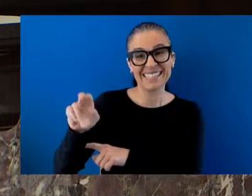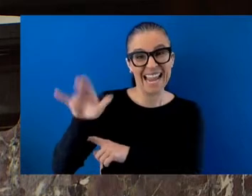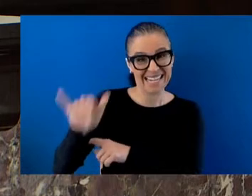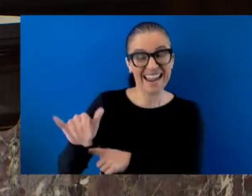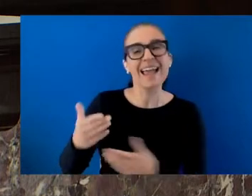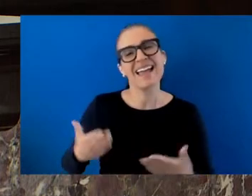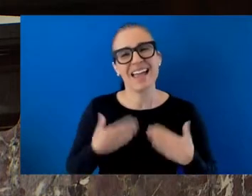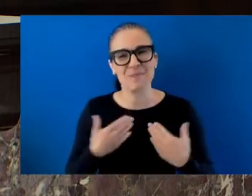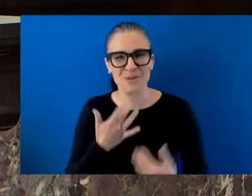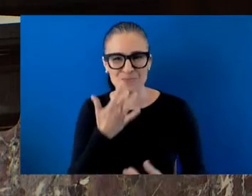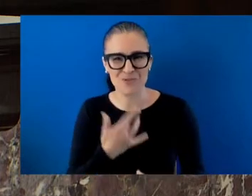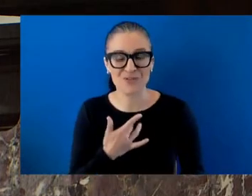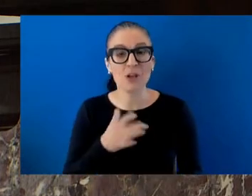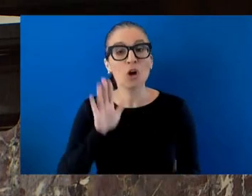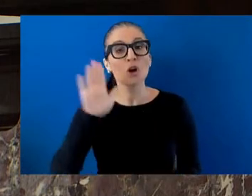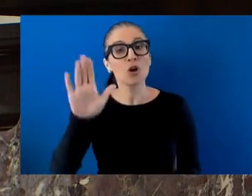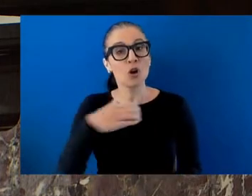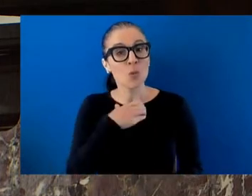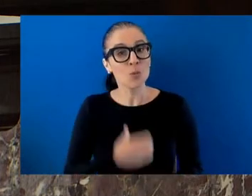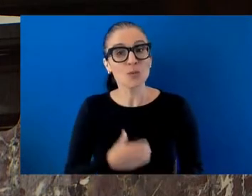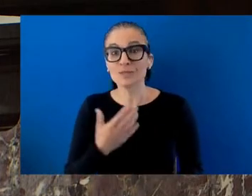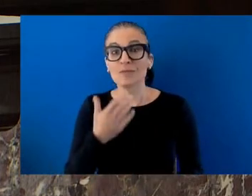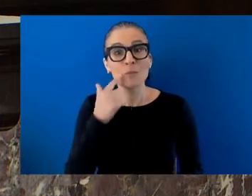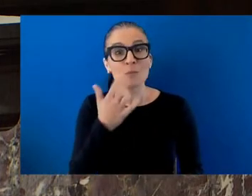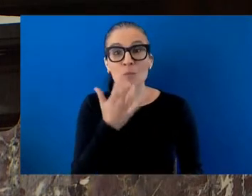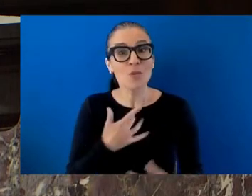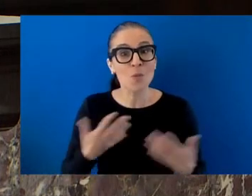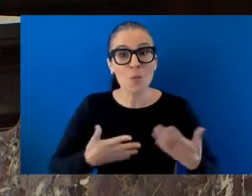chairman to join me and wishing her a happy birthday.